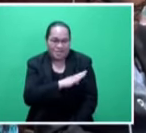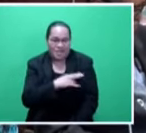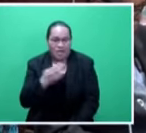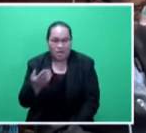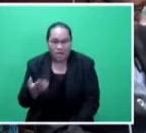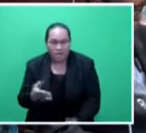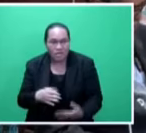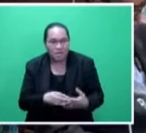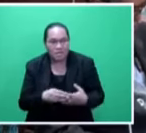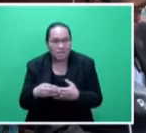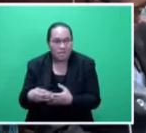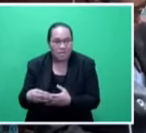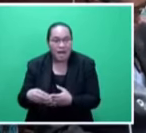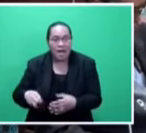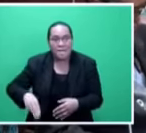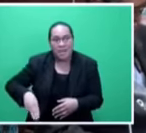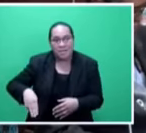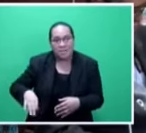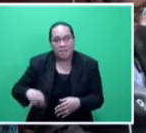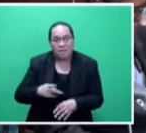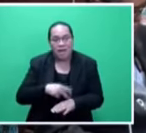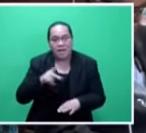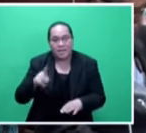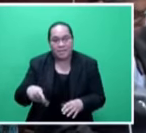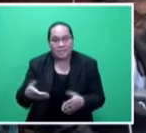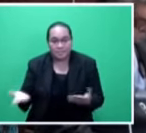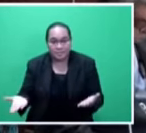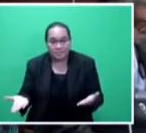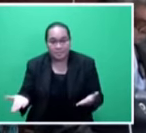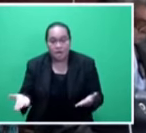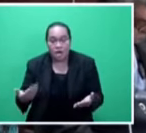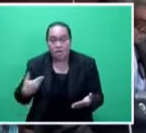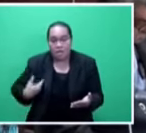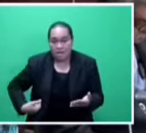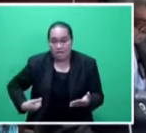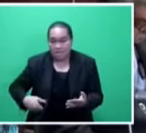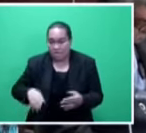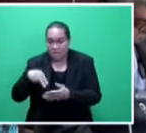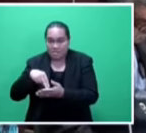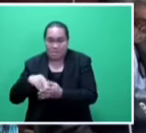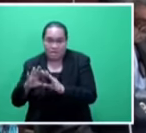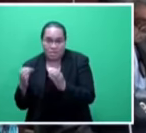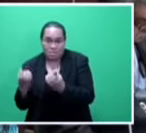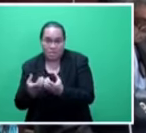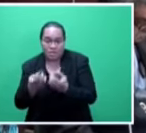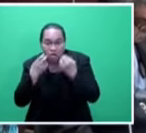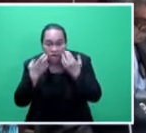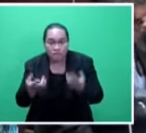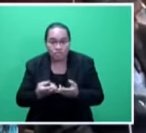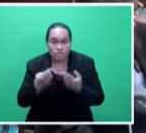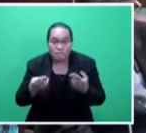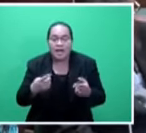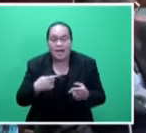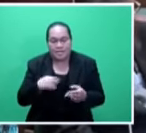Leader, and the Honourable Members of Parliament. On behalf of the Honourable Members of the Standing Committee on Natural Resources, I take